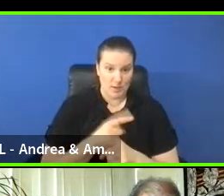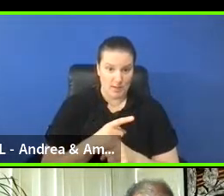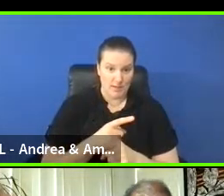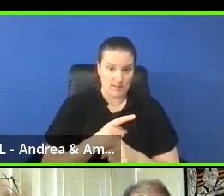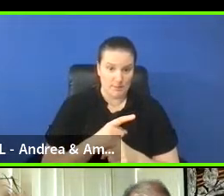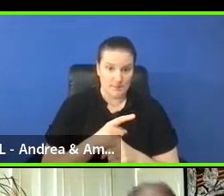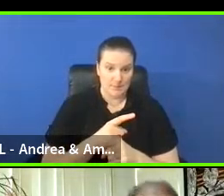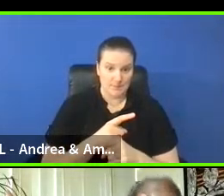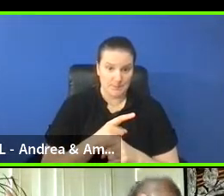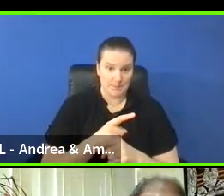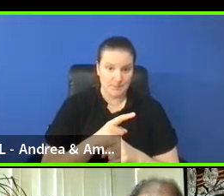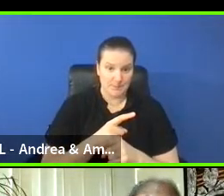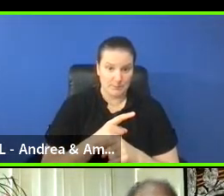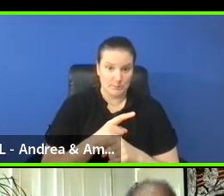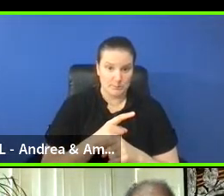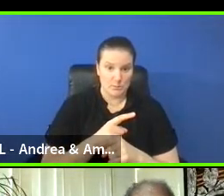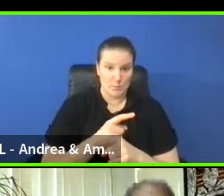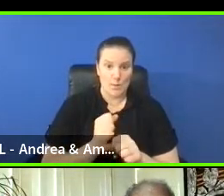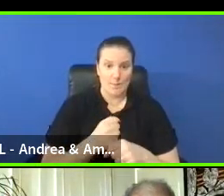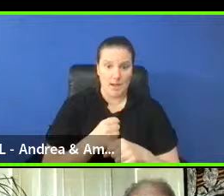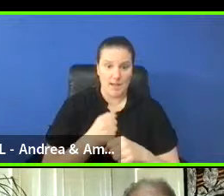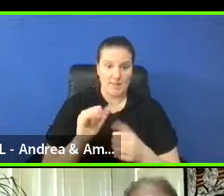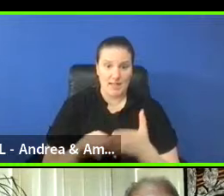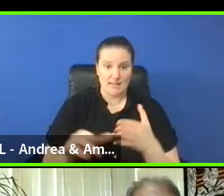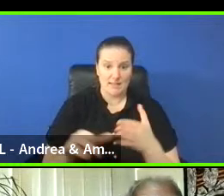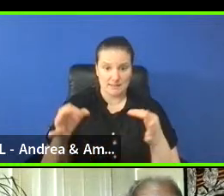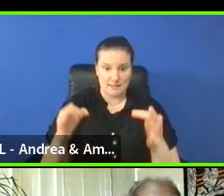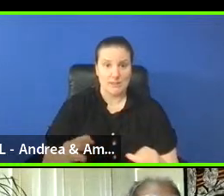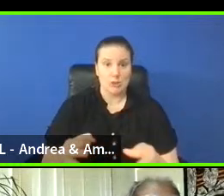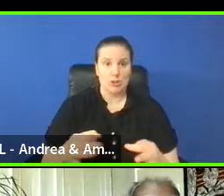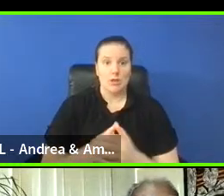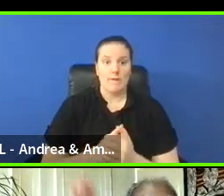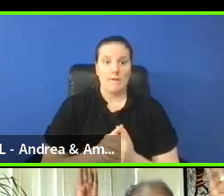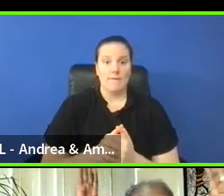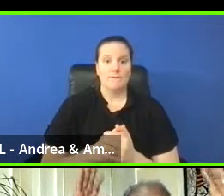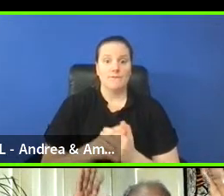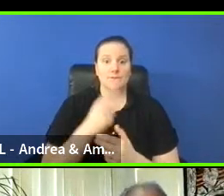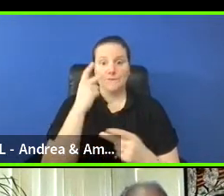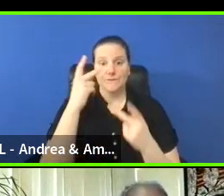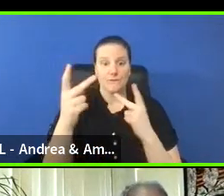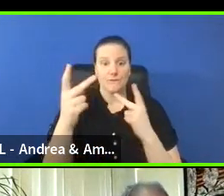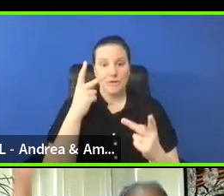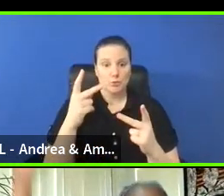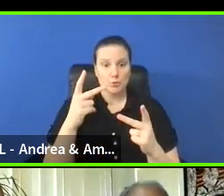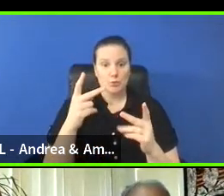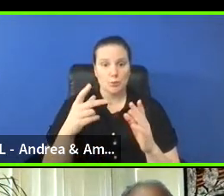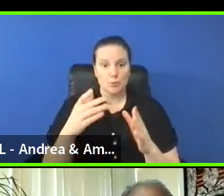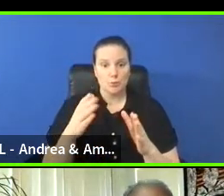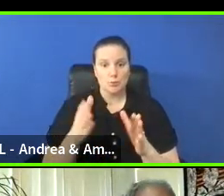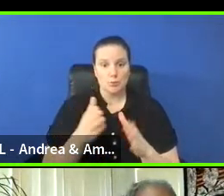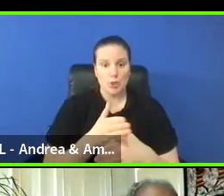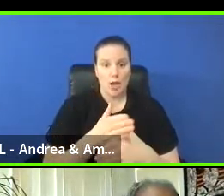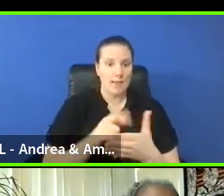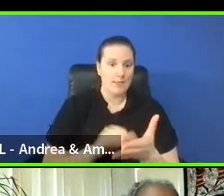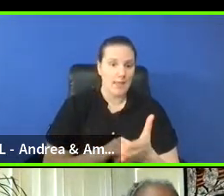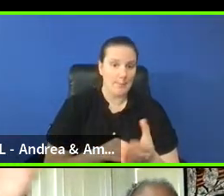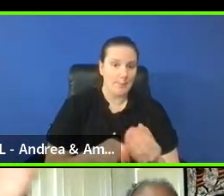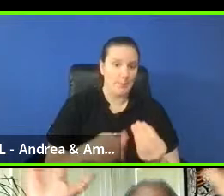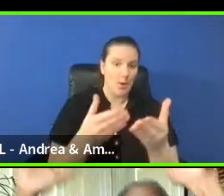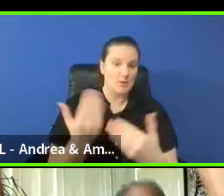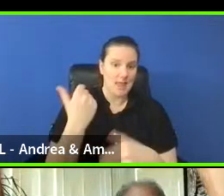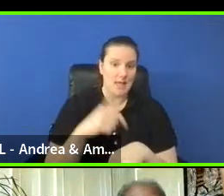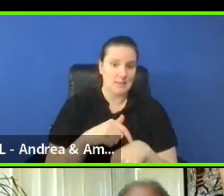that we've made a decision. And so a visual that just kind of showed this was what was proposed last